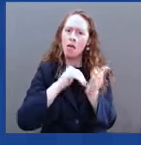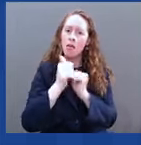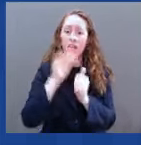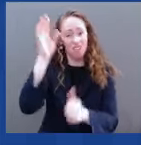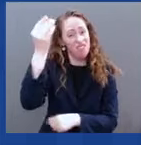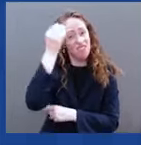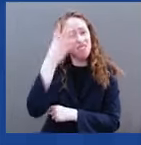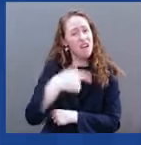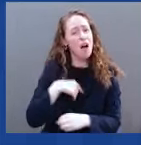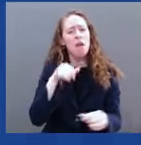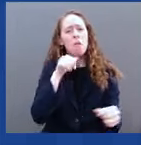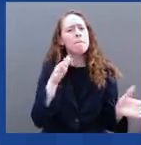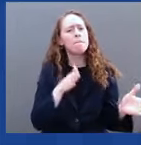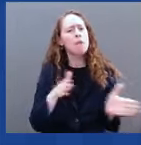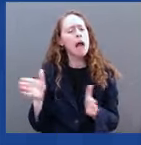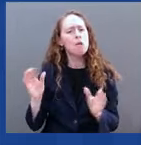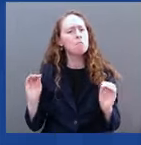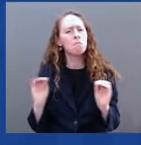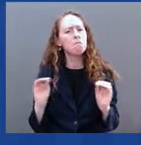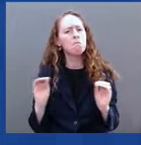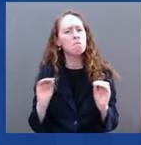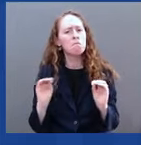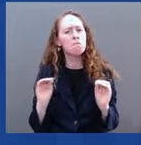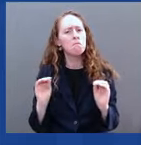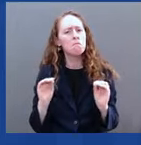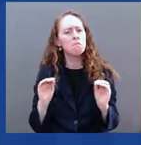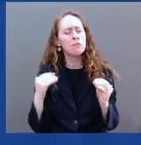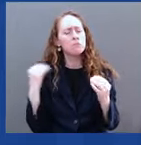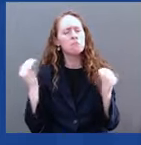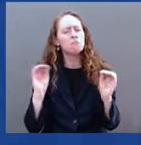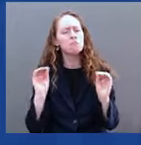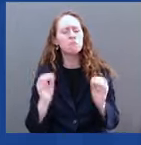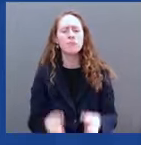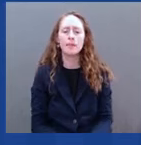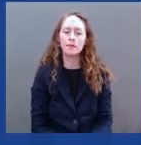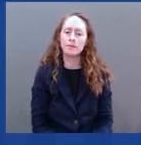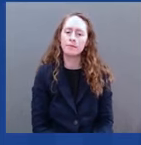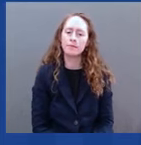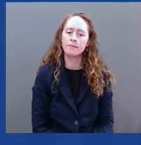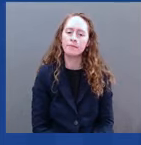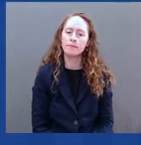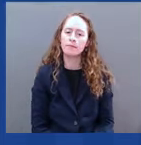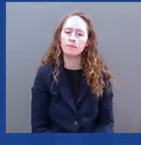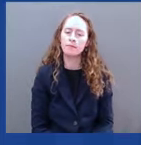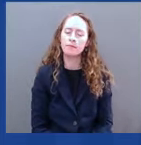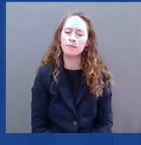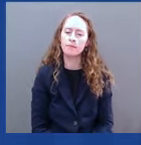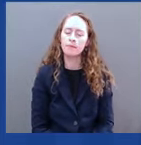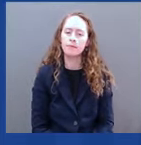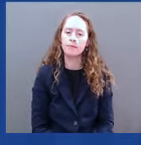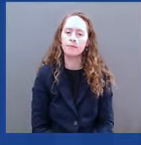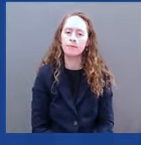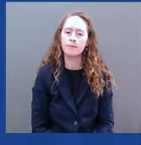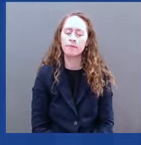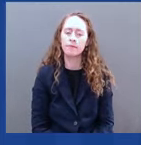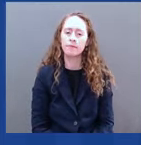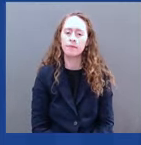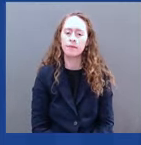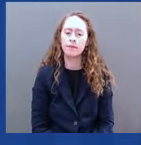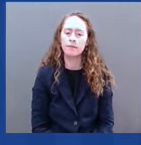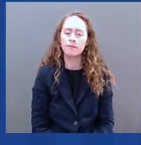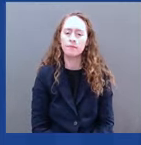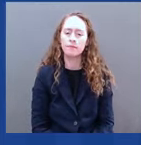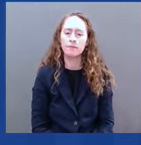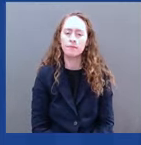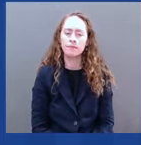again. And until I saw those folks coming out of the fields in Virginia carrying torches